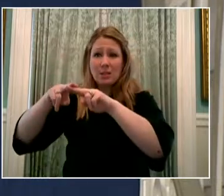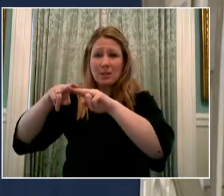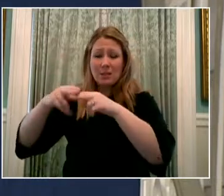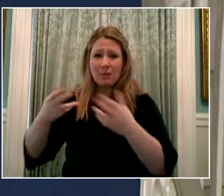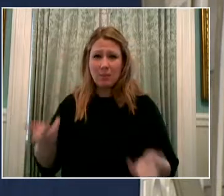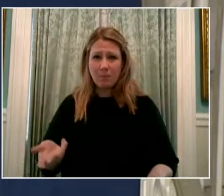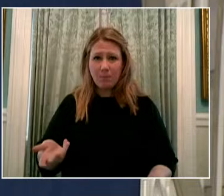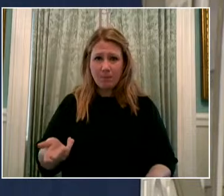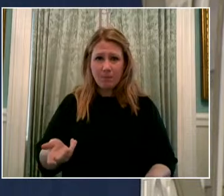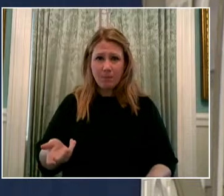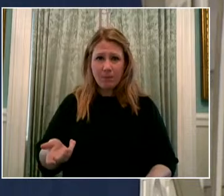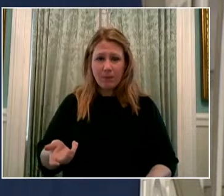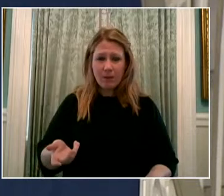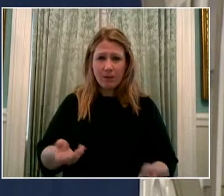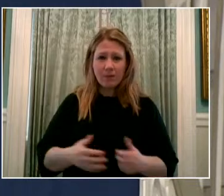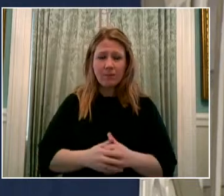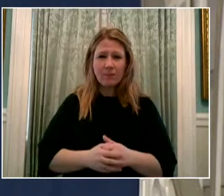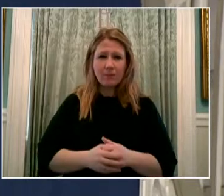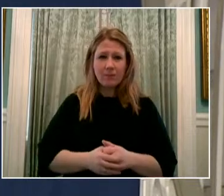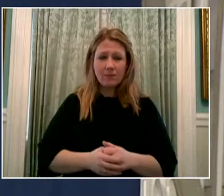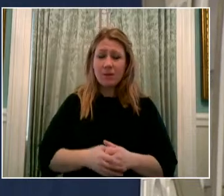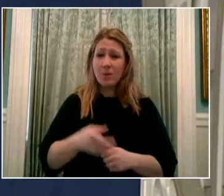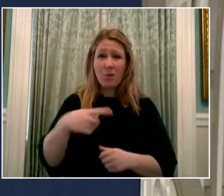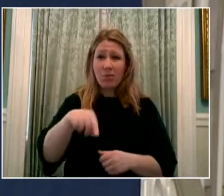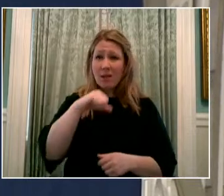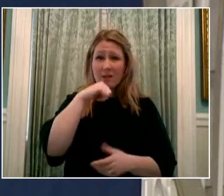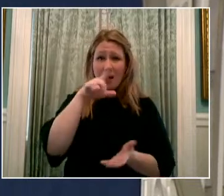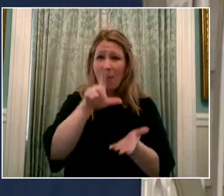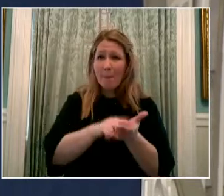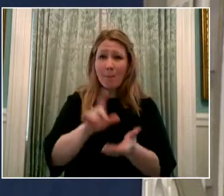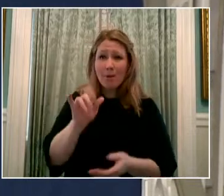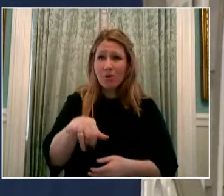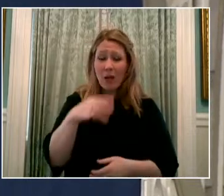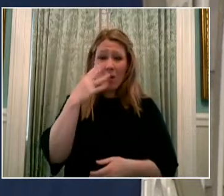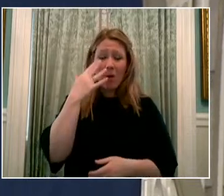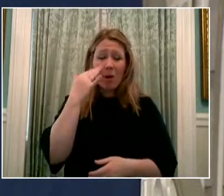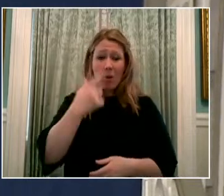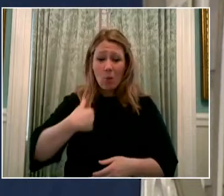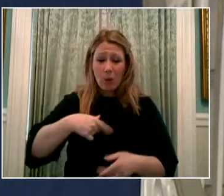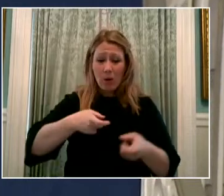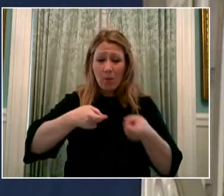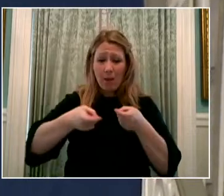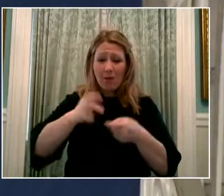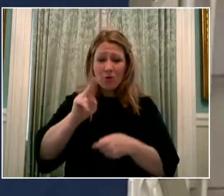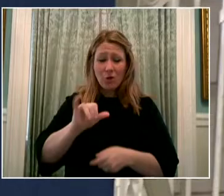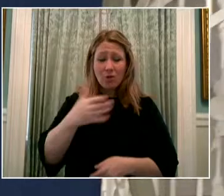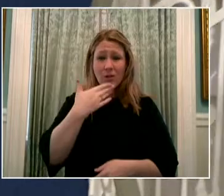that our bond rating increased in the city because of how we're managing the city. Thanks a lot.